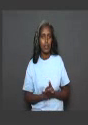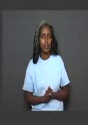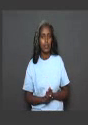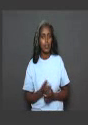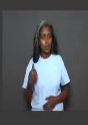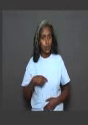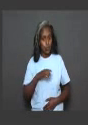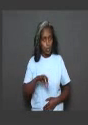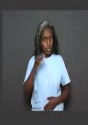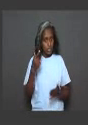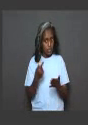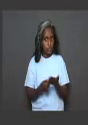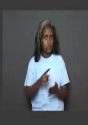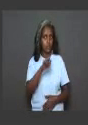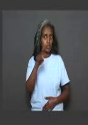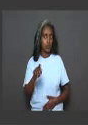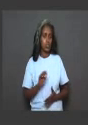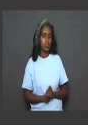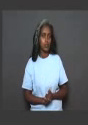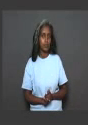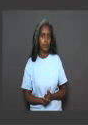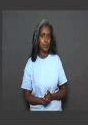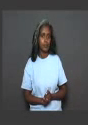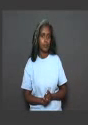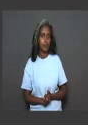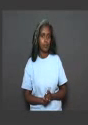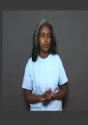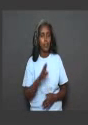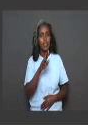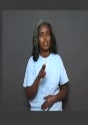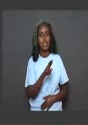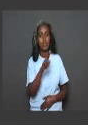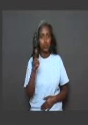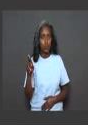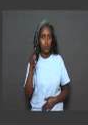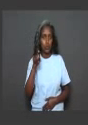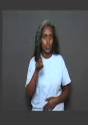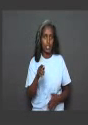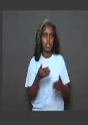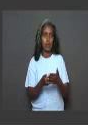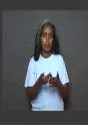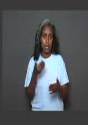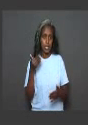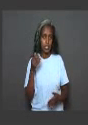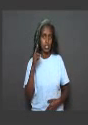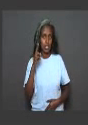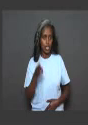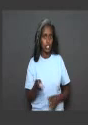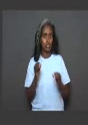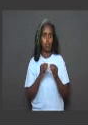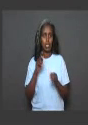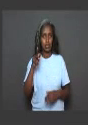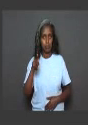we get this equation. The square root of x minus h